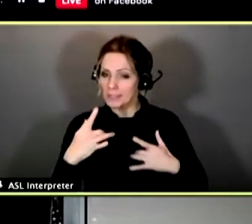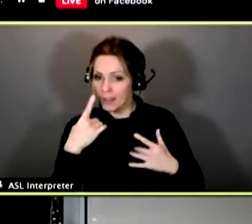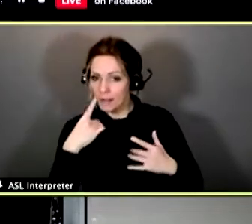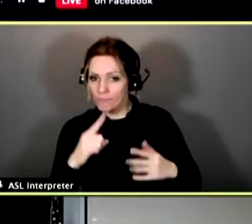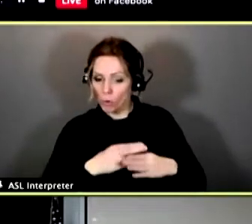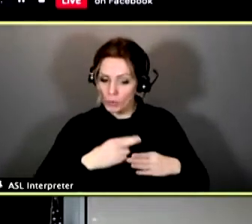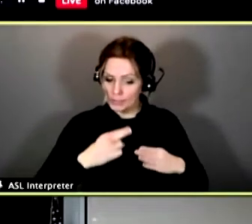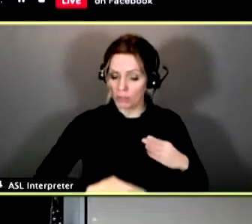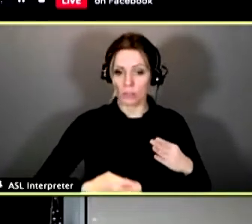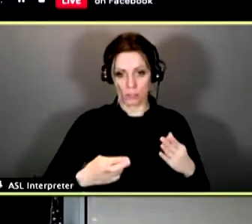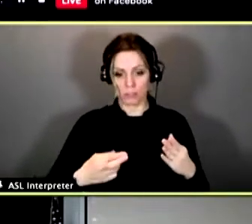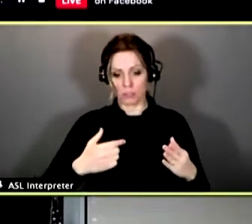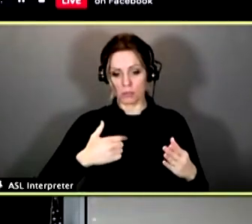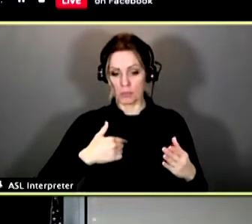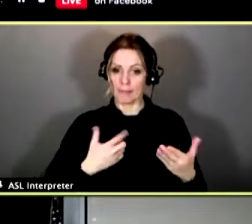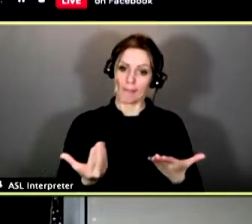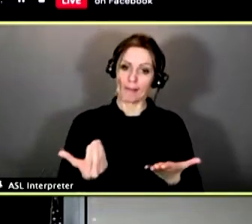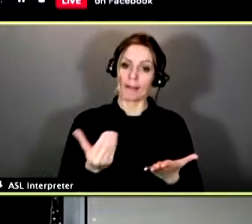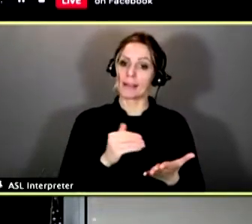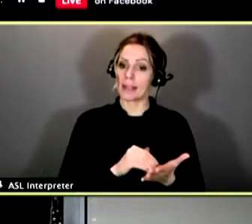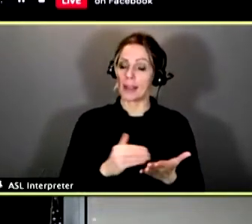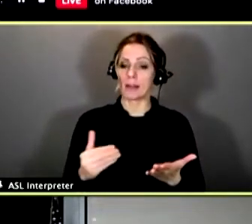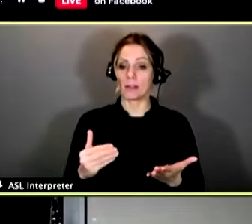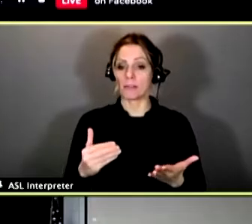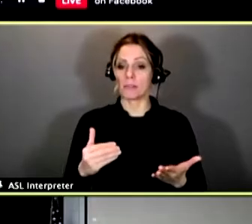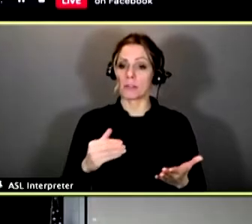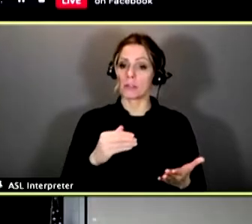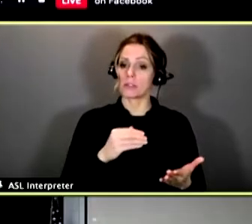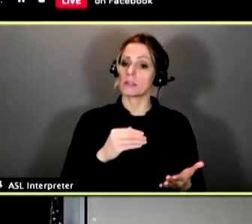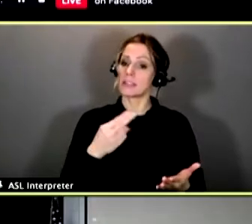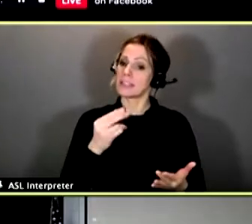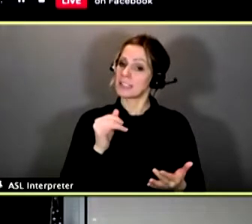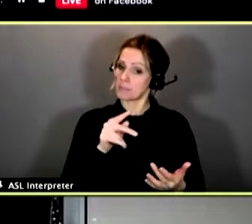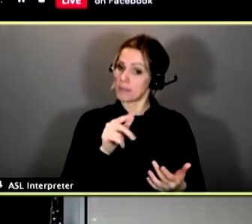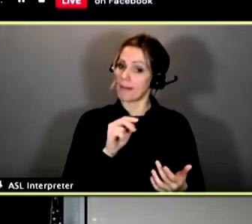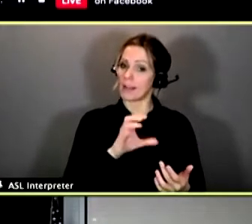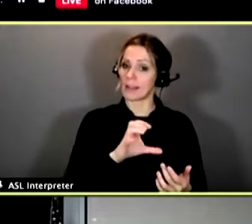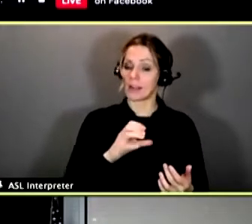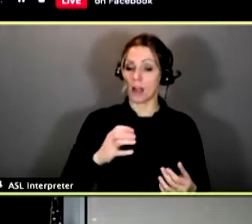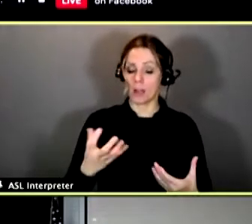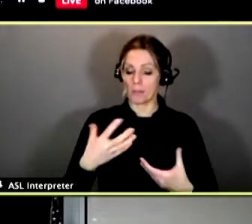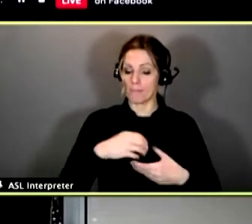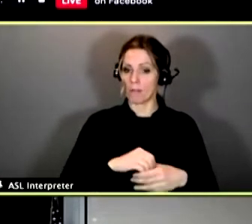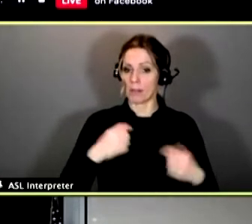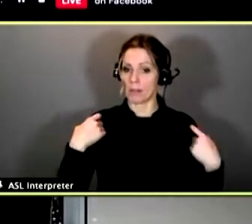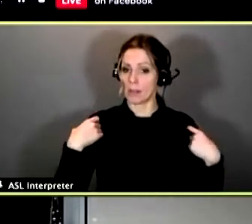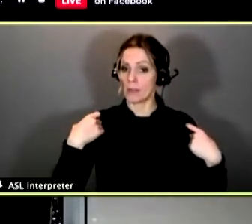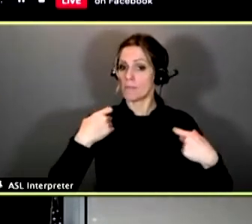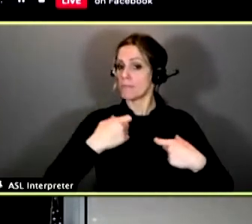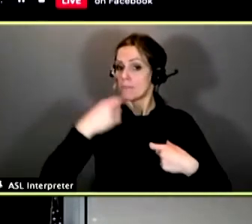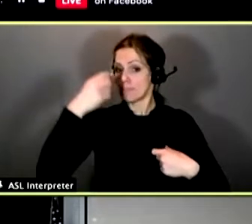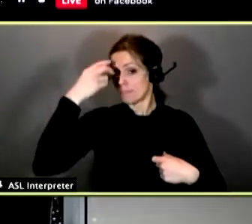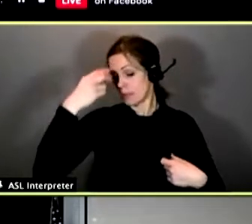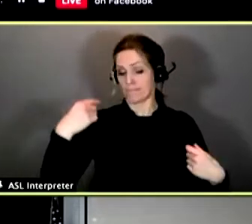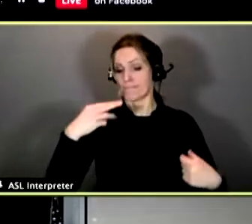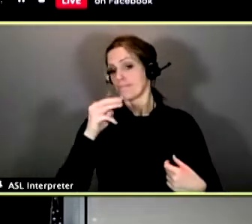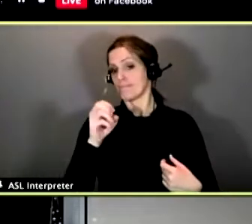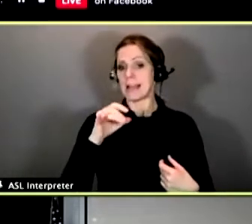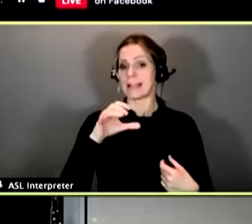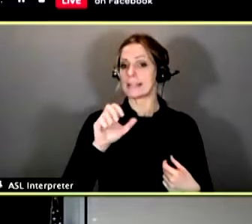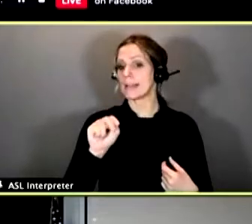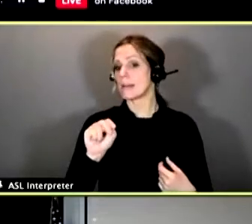actually the Mexican consul here in Salt Lake City. And I'm interested in hearing what we can do for those